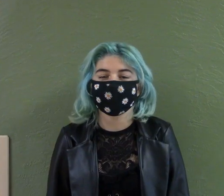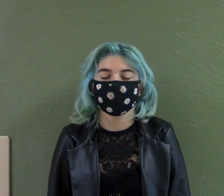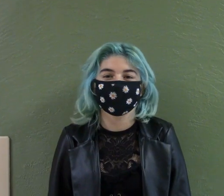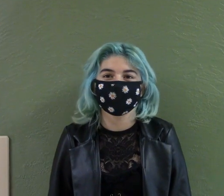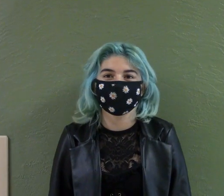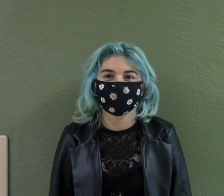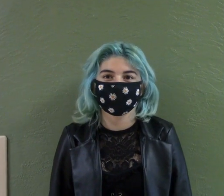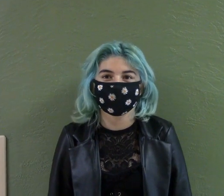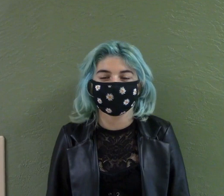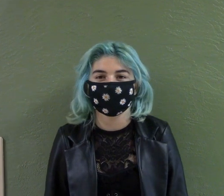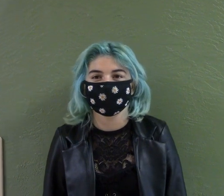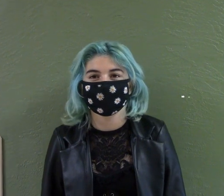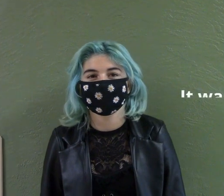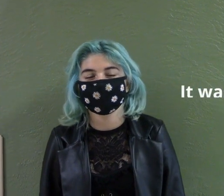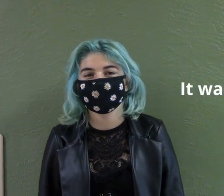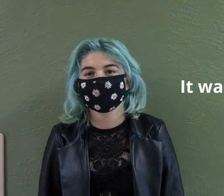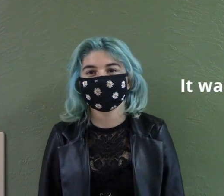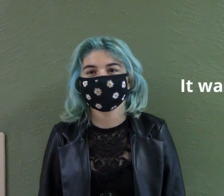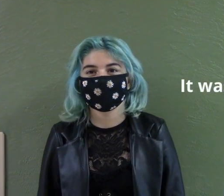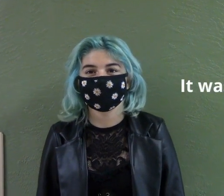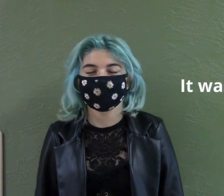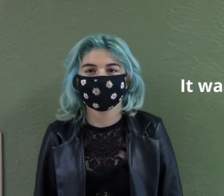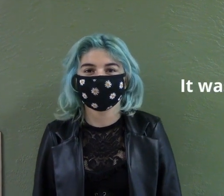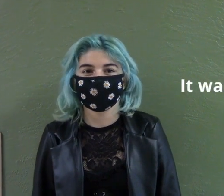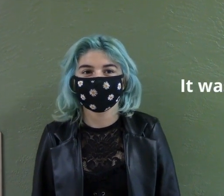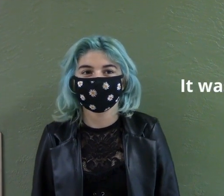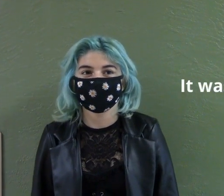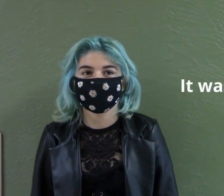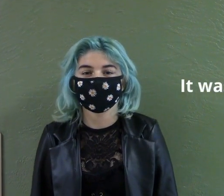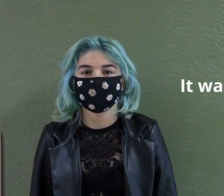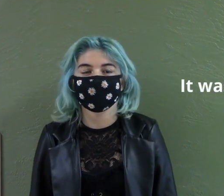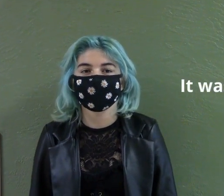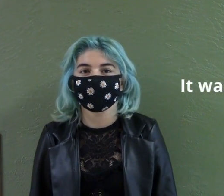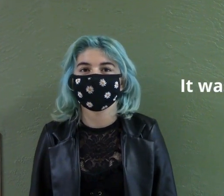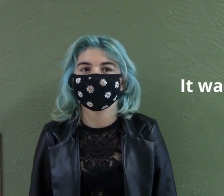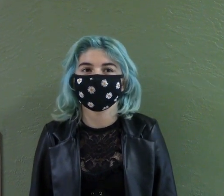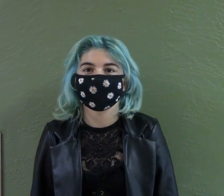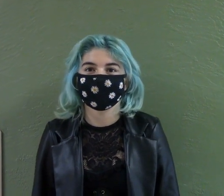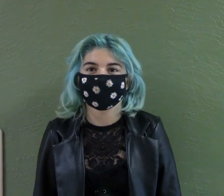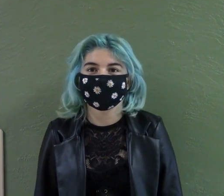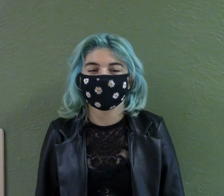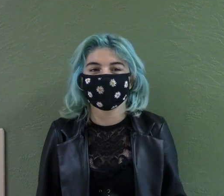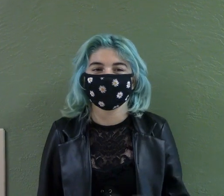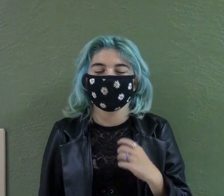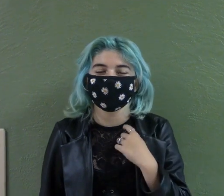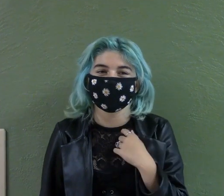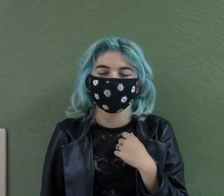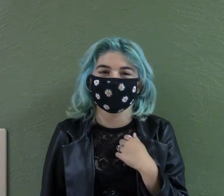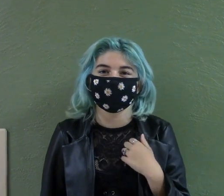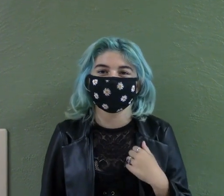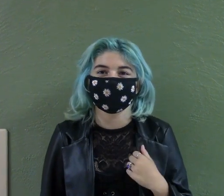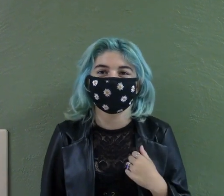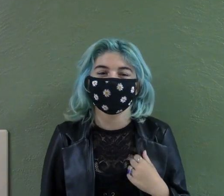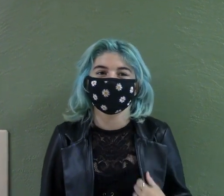It was fine. I didn't feel it. Do you feel glad that you got it? Yeah. My mom has asthma,